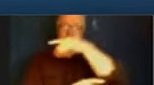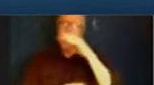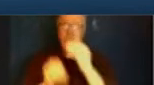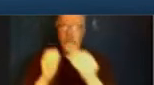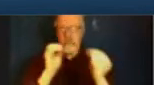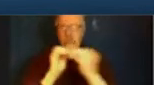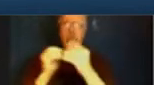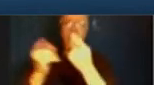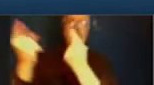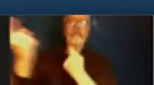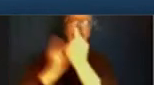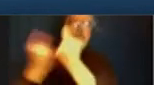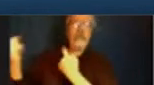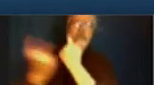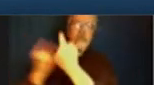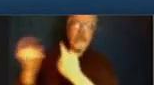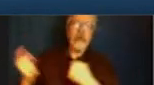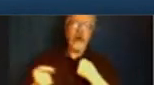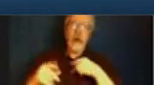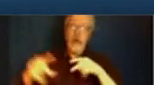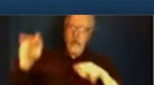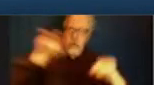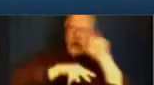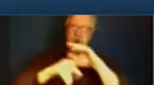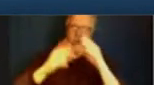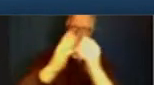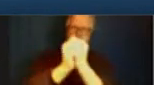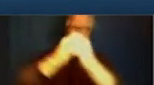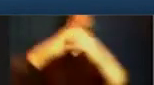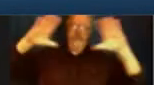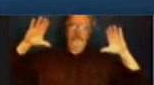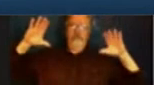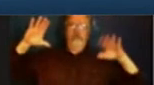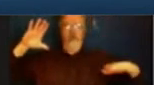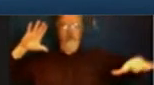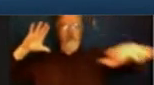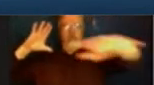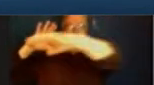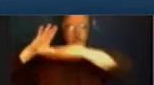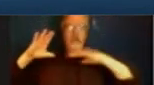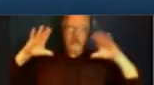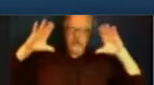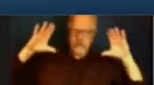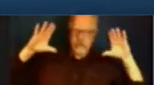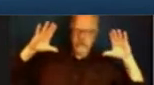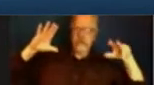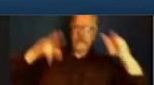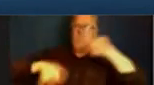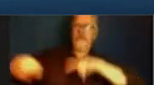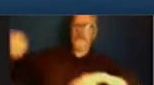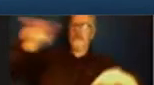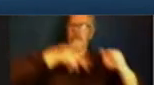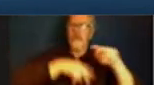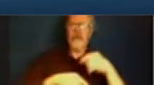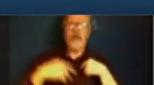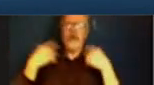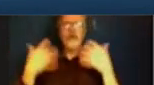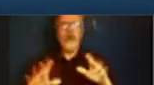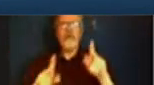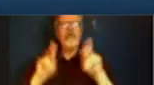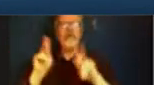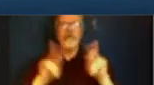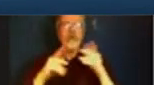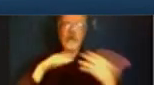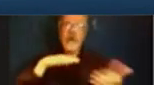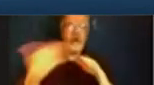We hope that that will be the case because we just hate to lose people's lives, hardworking people. And as